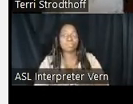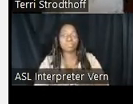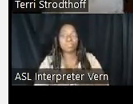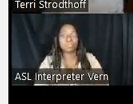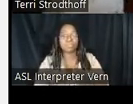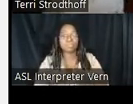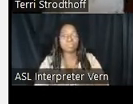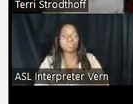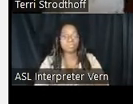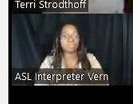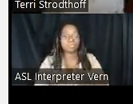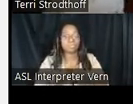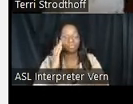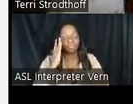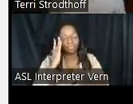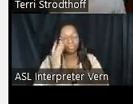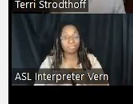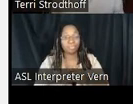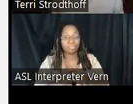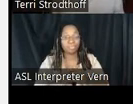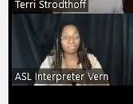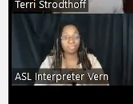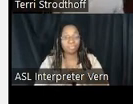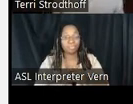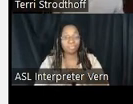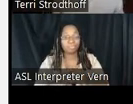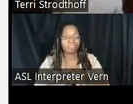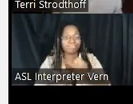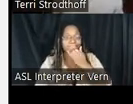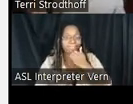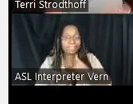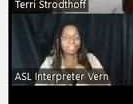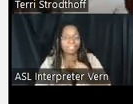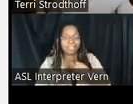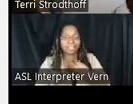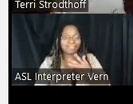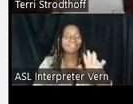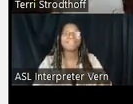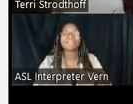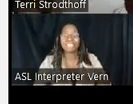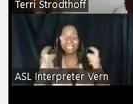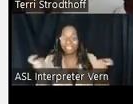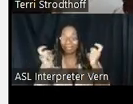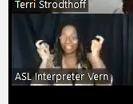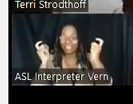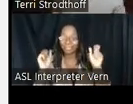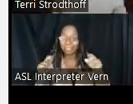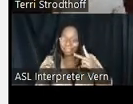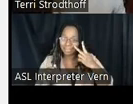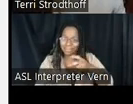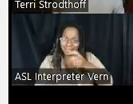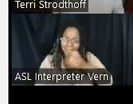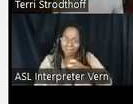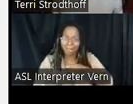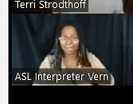second. Oops, mine just got stuck. Celebration of how hard it is, and all of the work and the joy